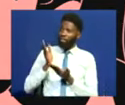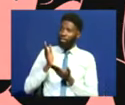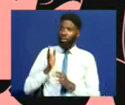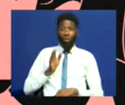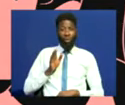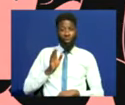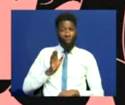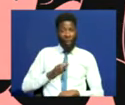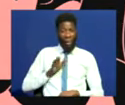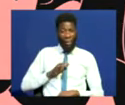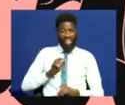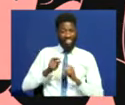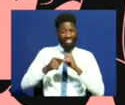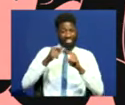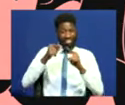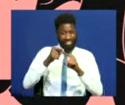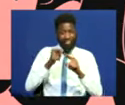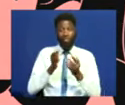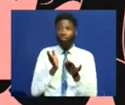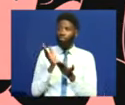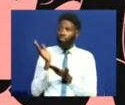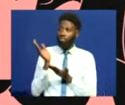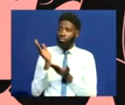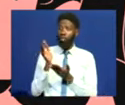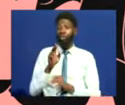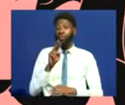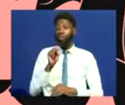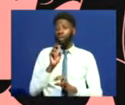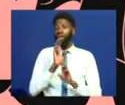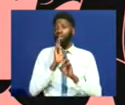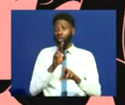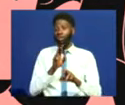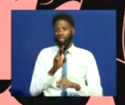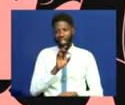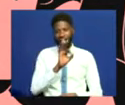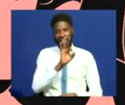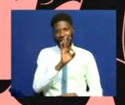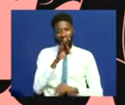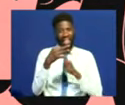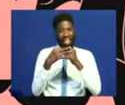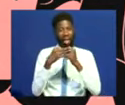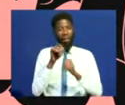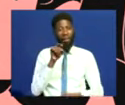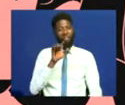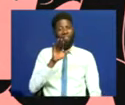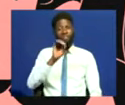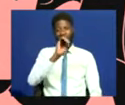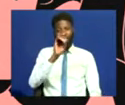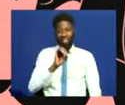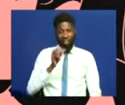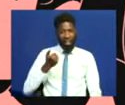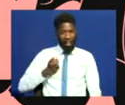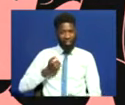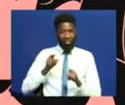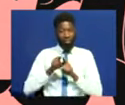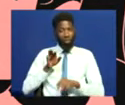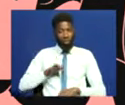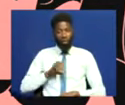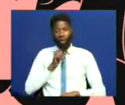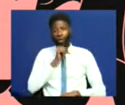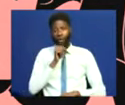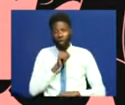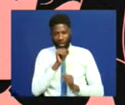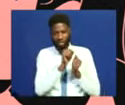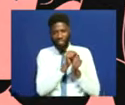women. According to a UN report, 38.5% of girls and women aged between 15 to 49 in